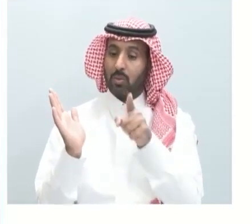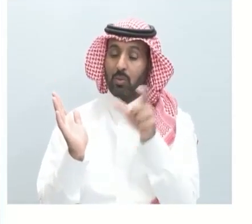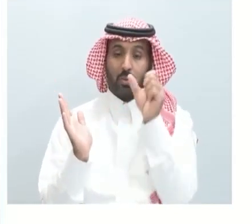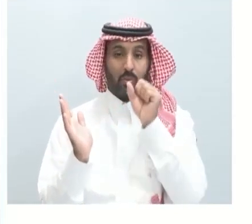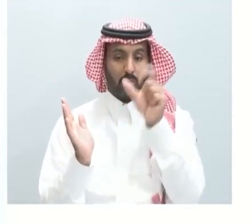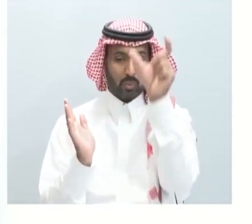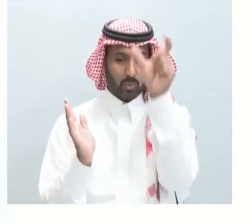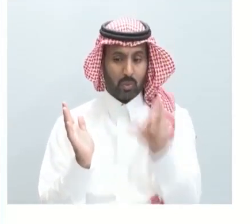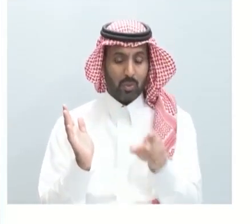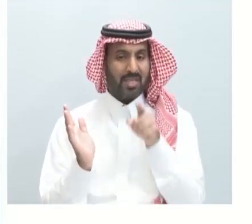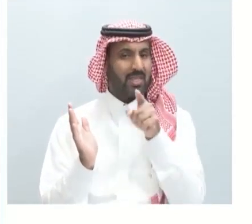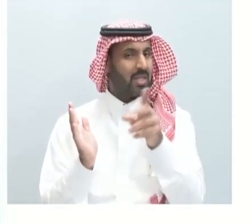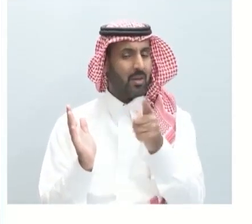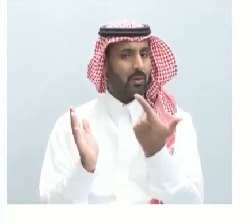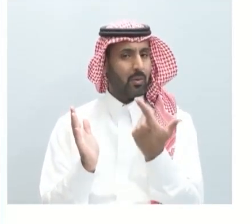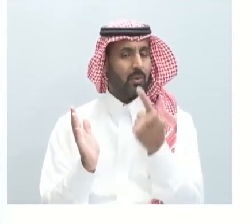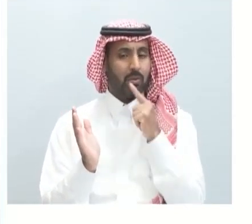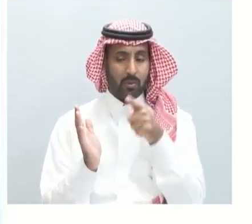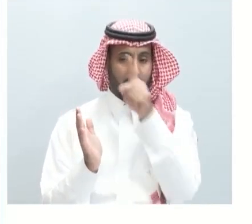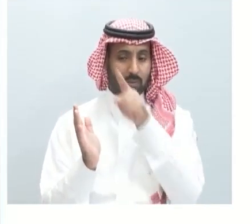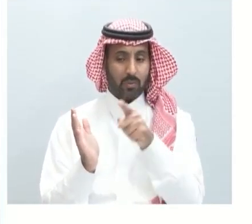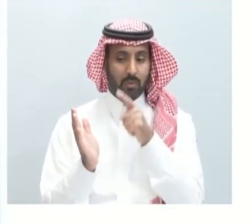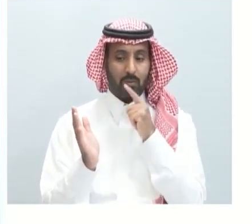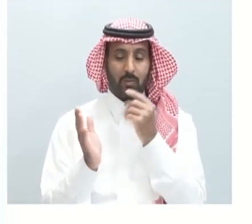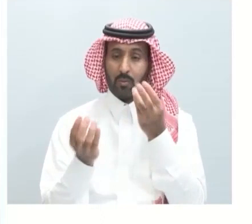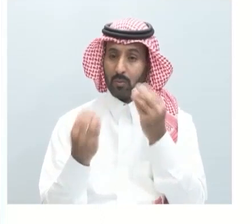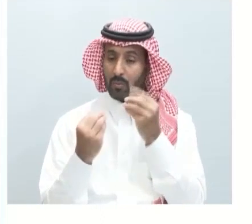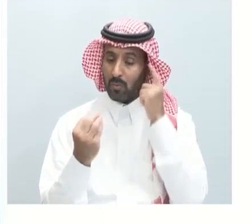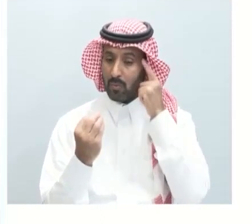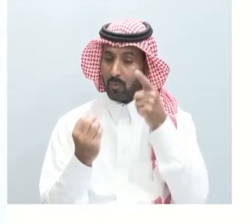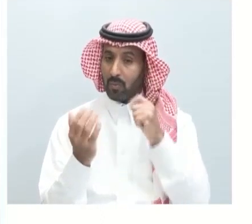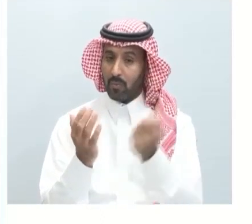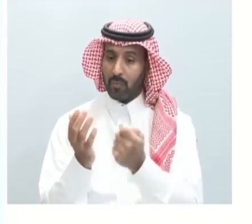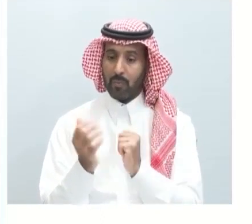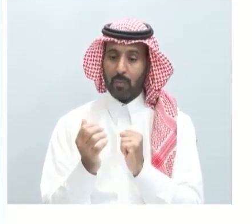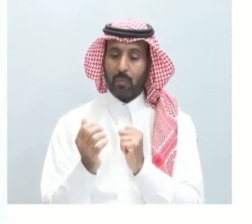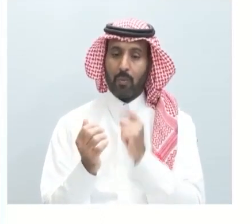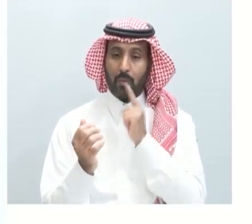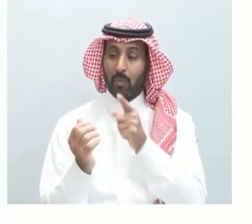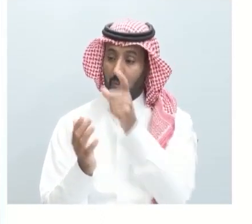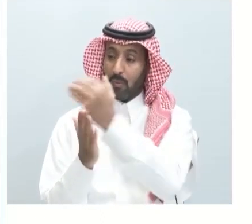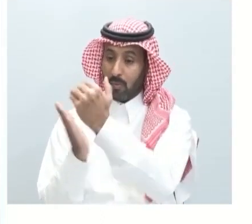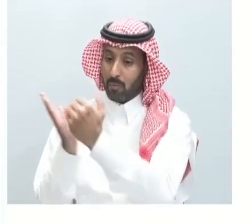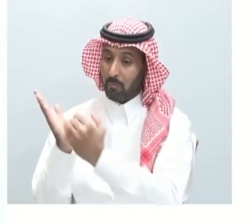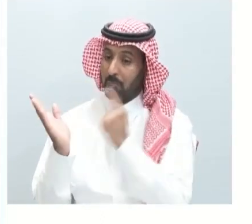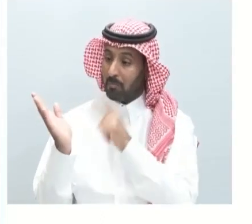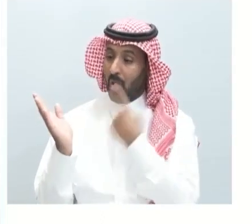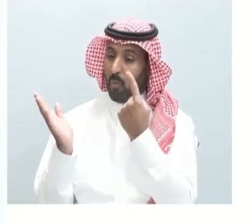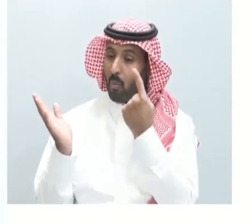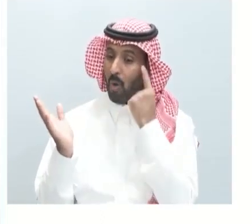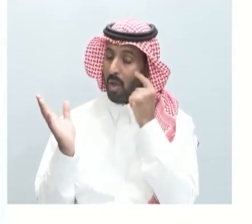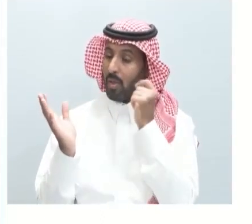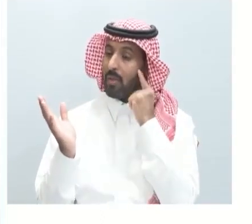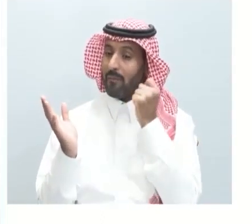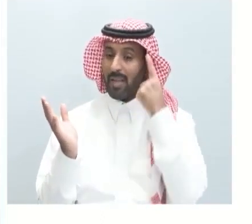writing the body of your essay ask yourself these questions to get the more ideas to write does each paragraph have one